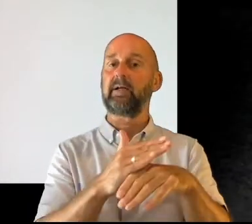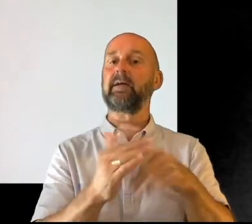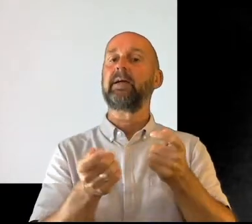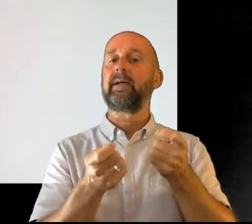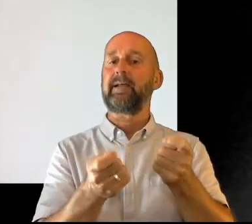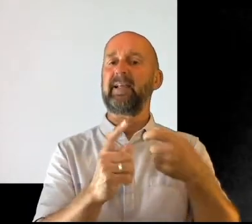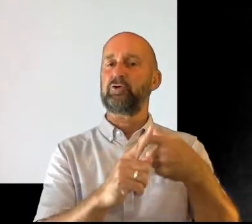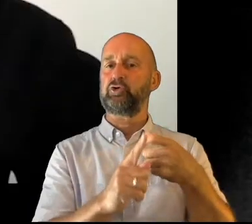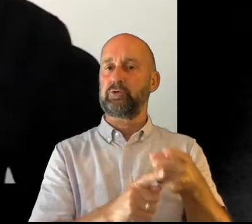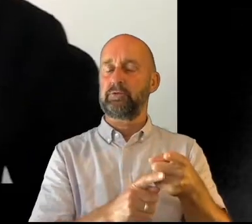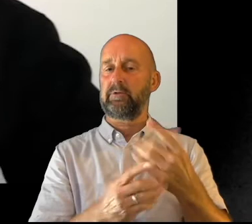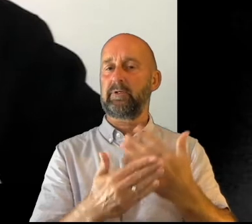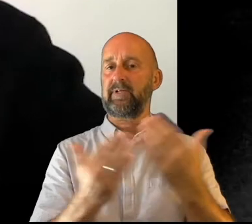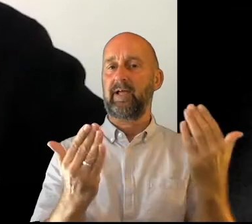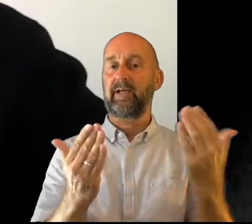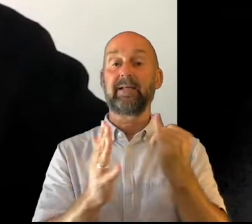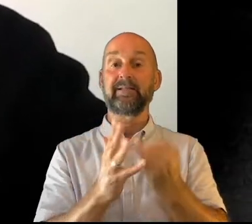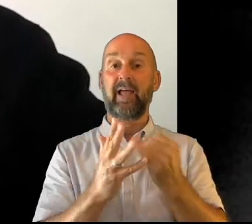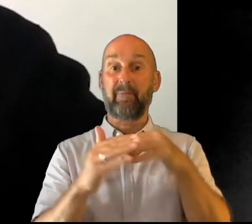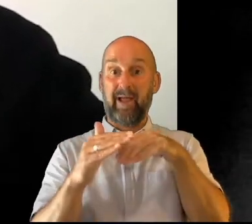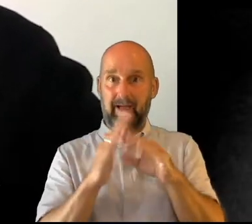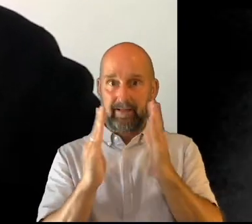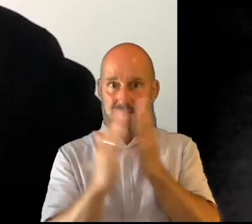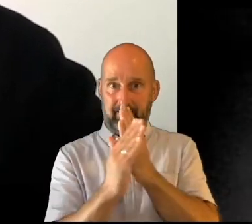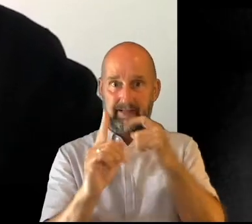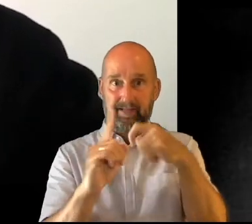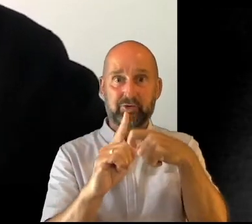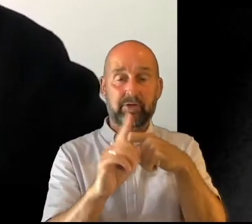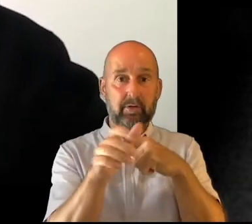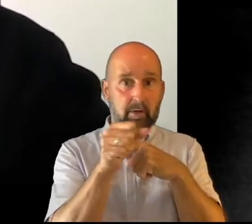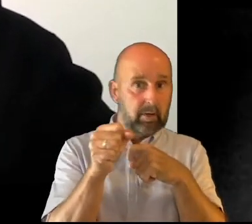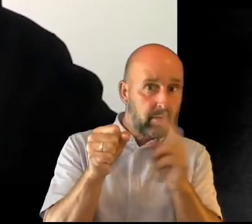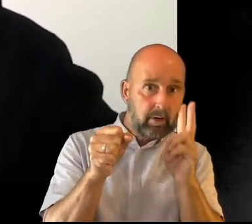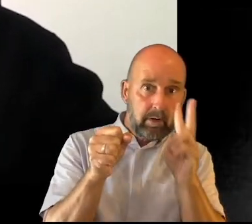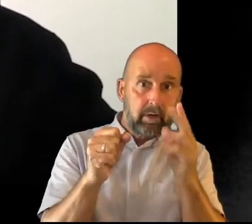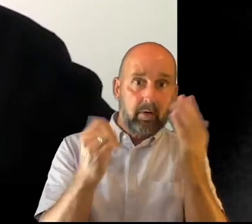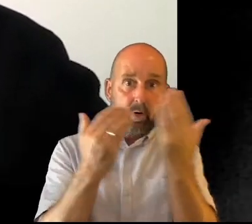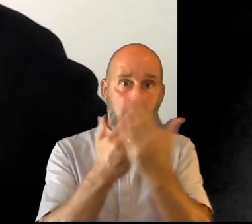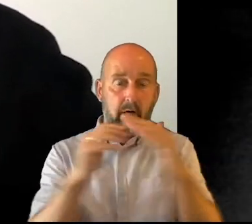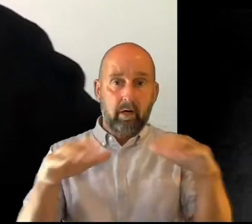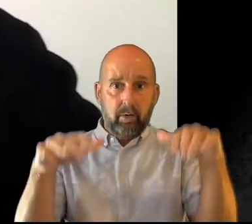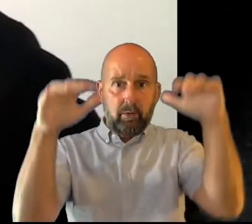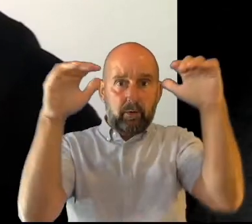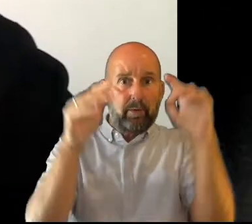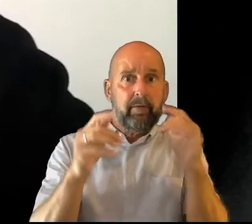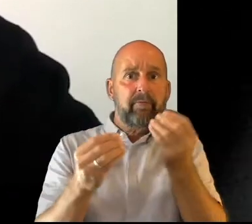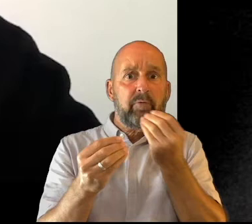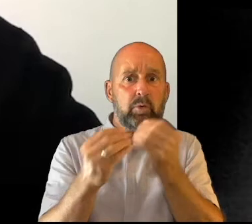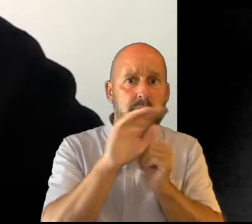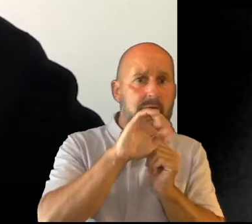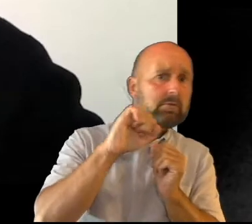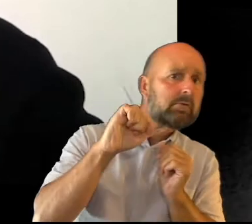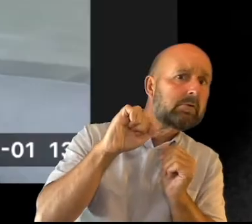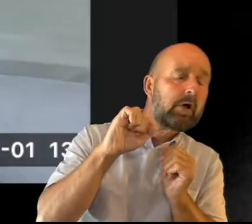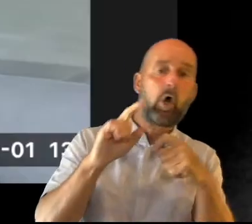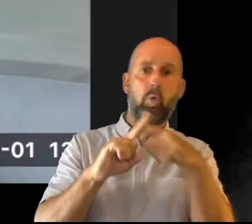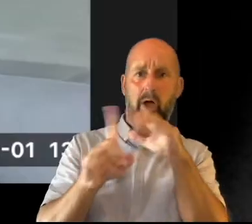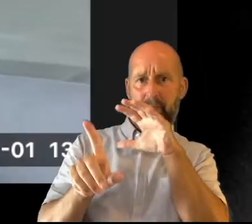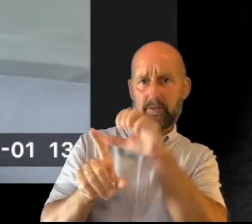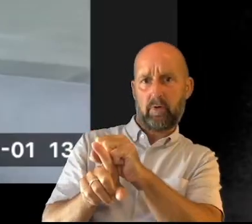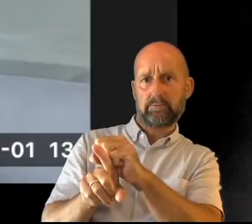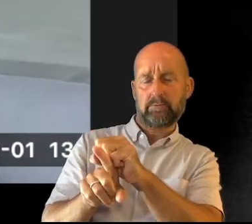kitchen, day. Samrah hides in the kitchen and peeks out nervously from behind stacked produce. Kwame spots her. We